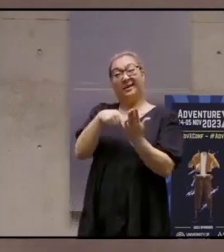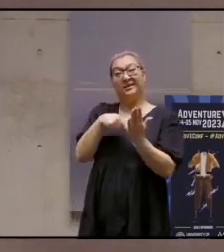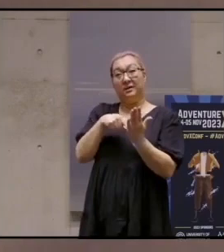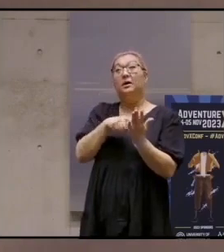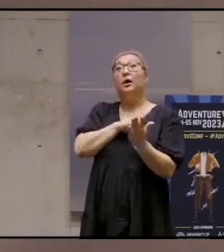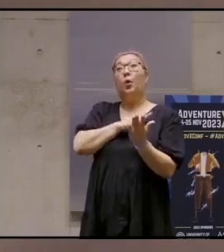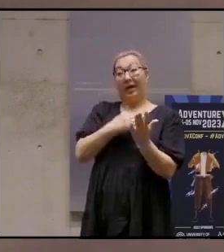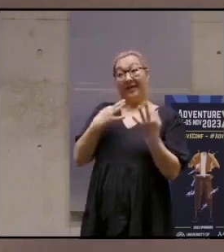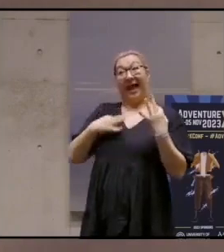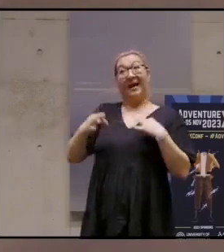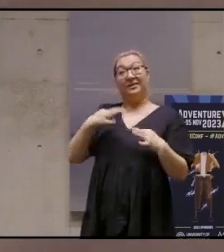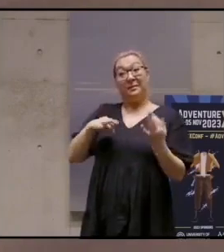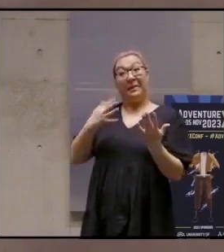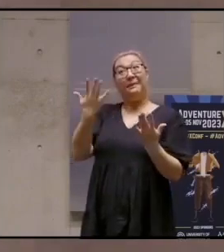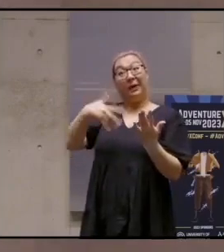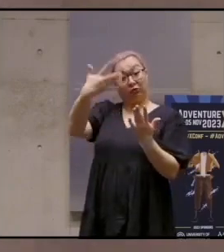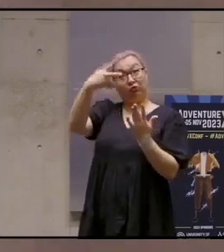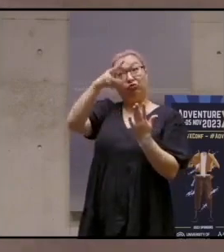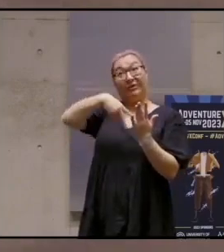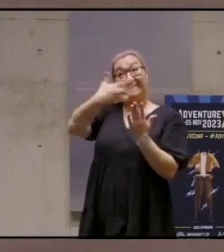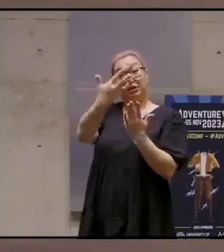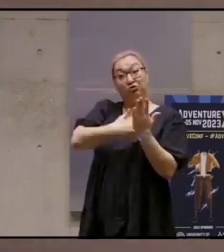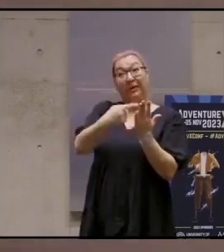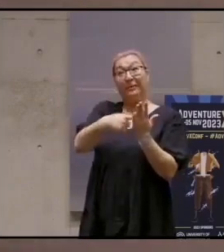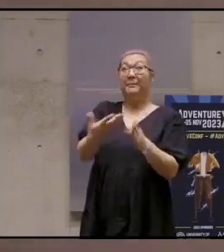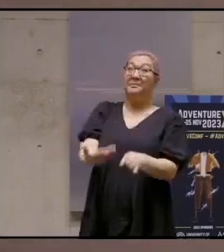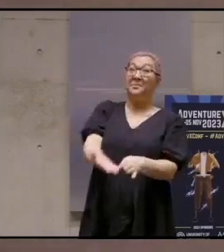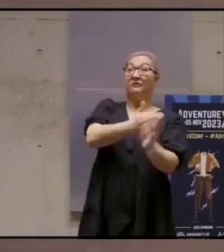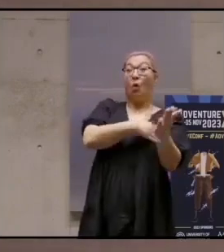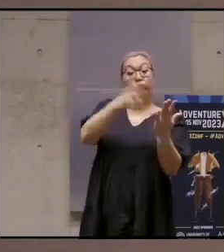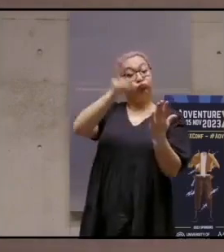script ahead of time and gotten an idea of what they're going to be doing,